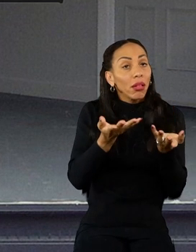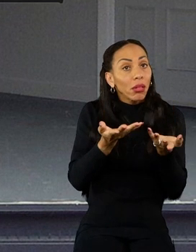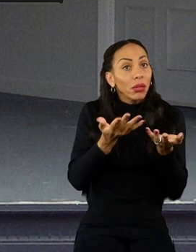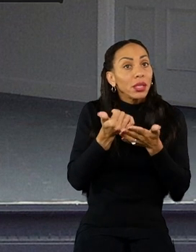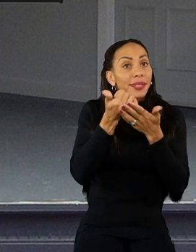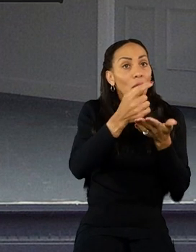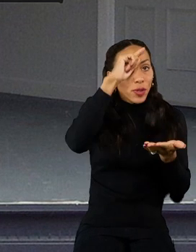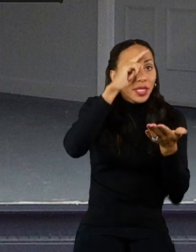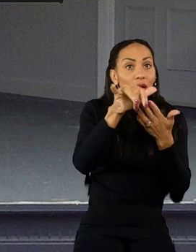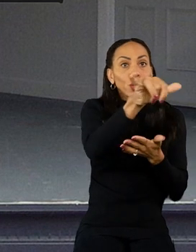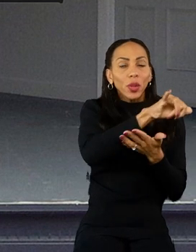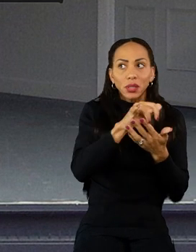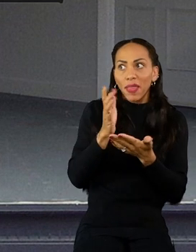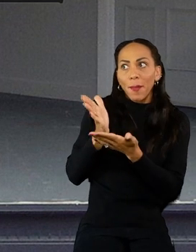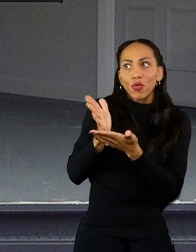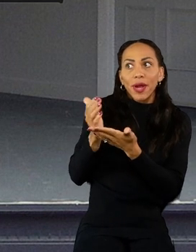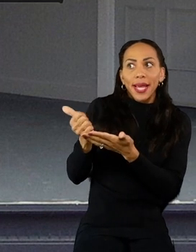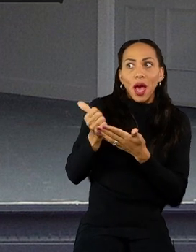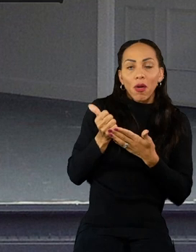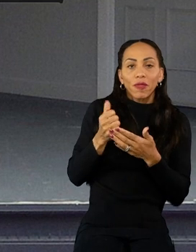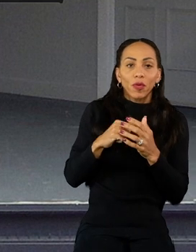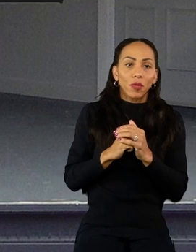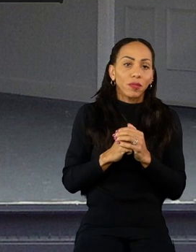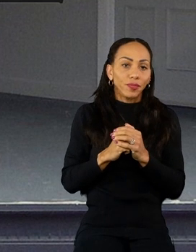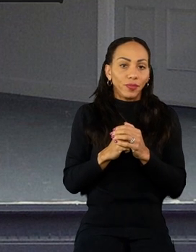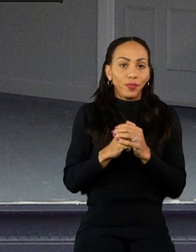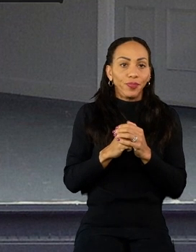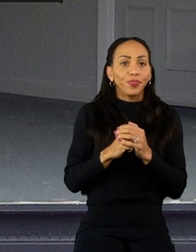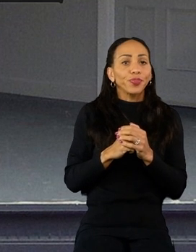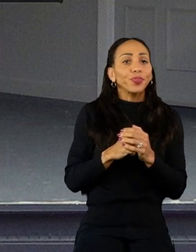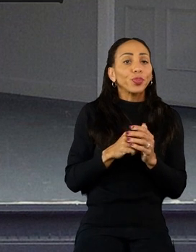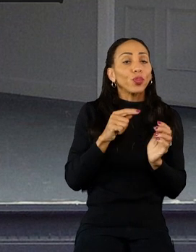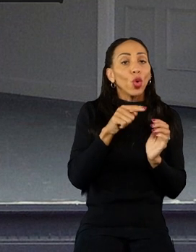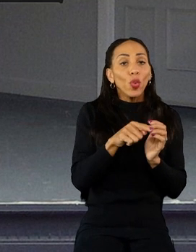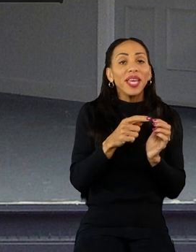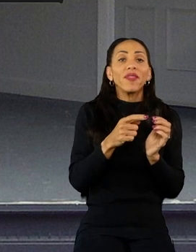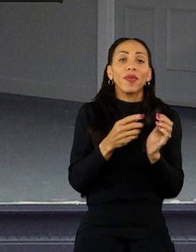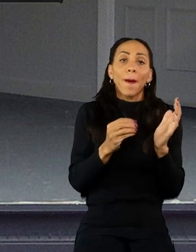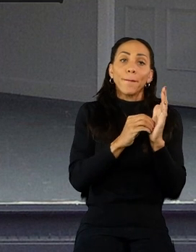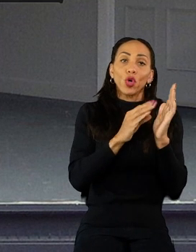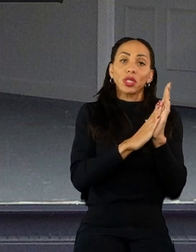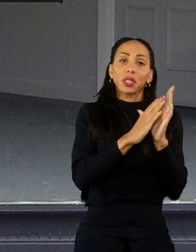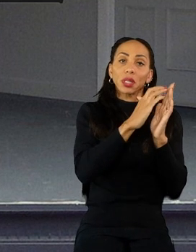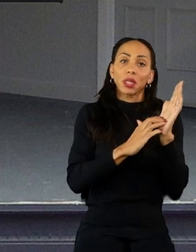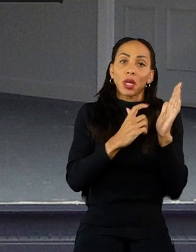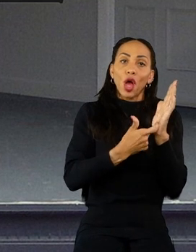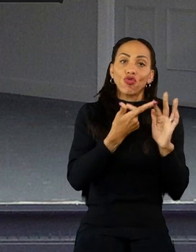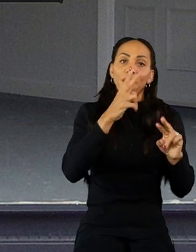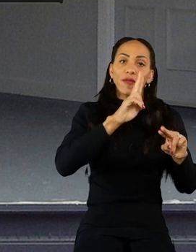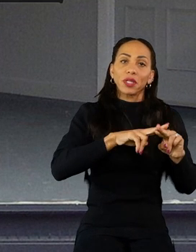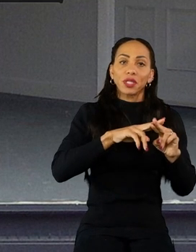make those decisions easier. That would be super helpful. I mean, I think what we've done is we've already referenced the Telepresence